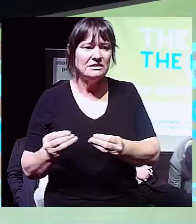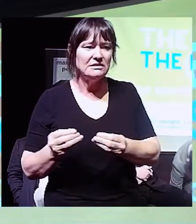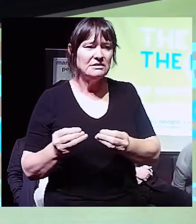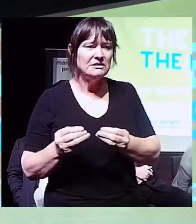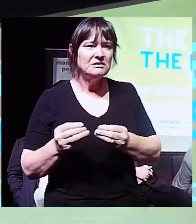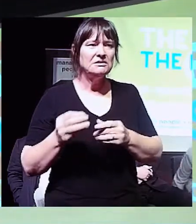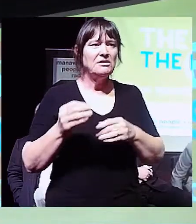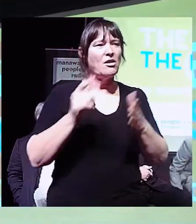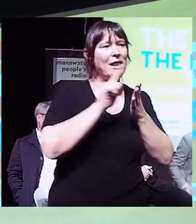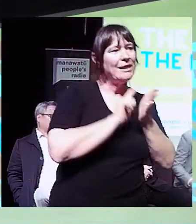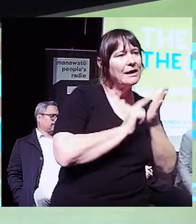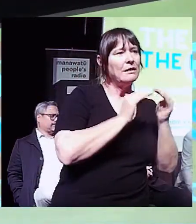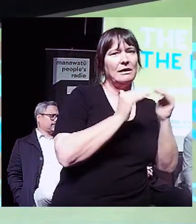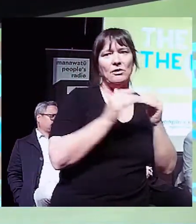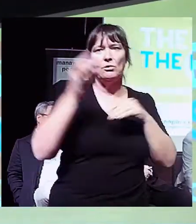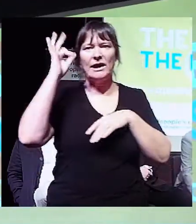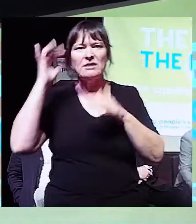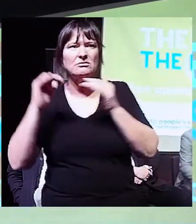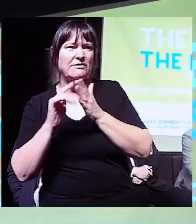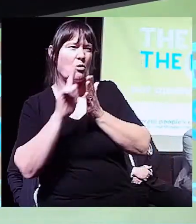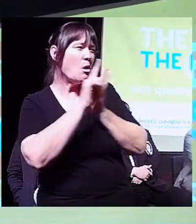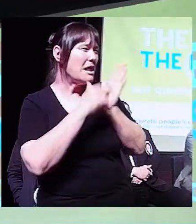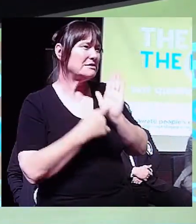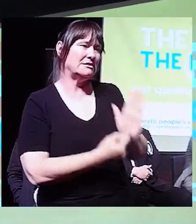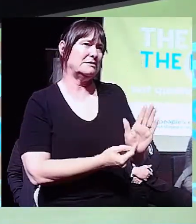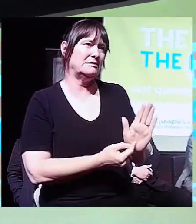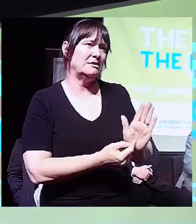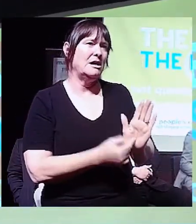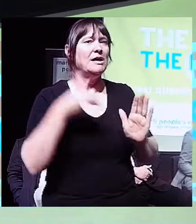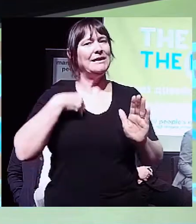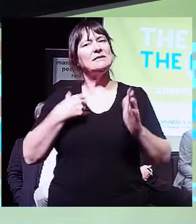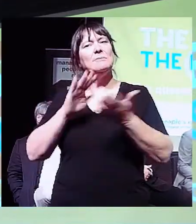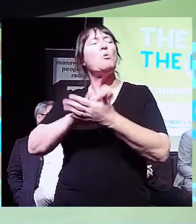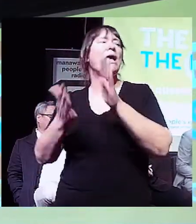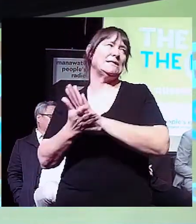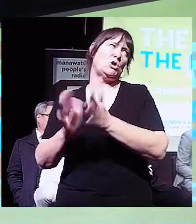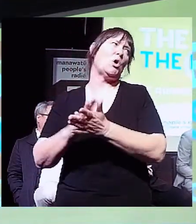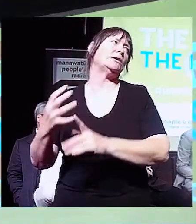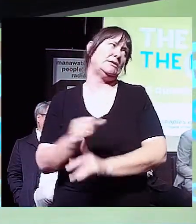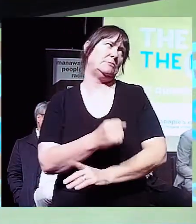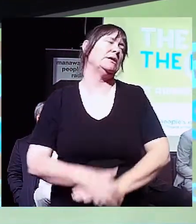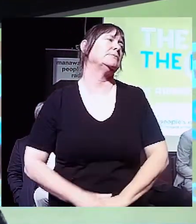at a legal level, legislation level. No, we need to be more hands-on with this.